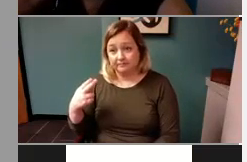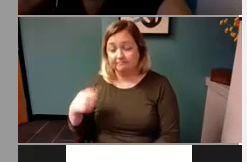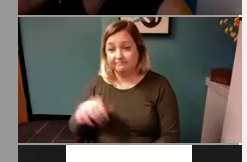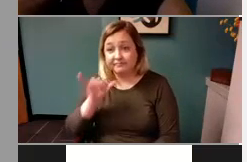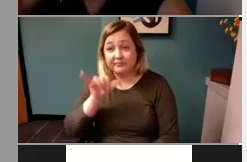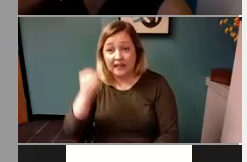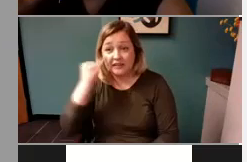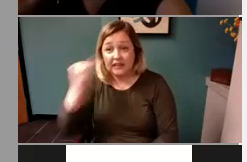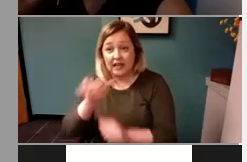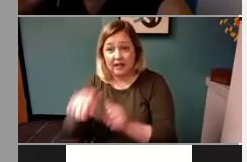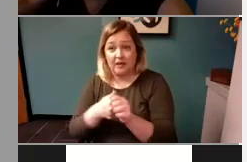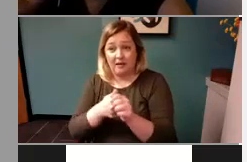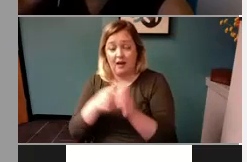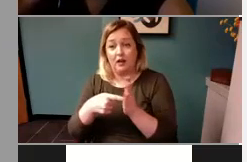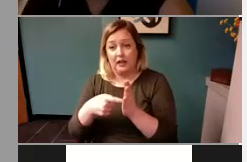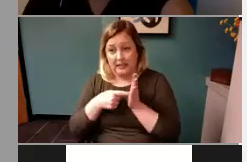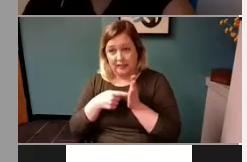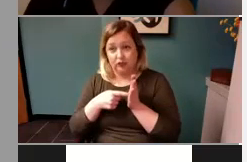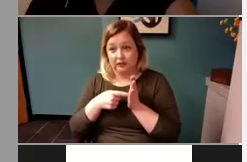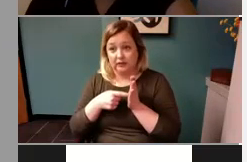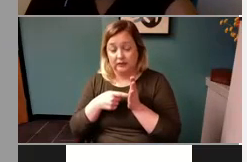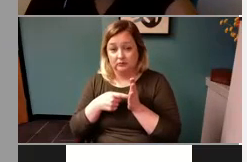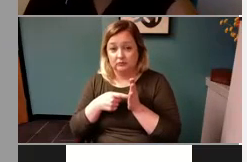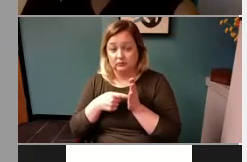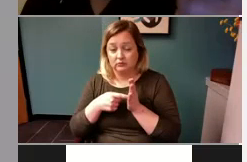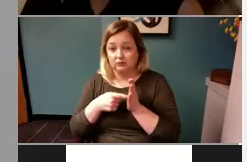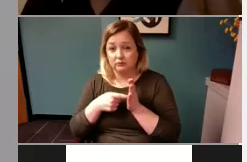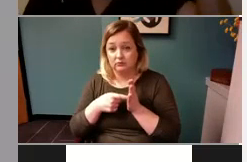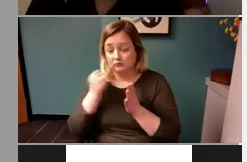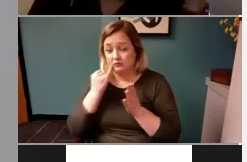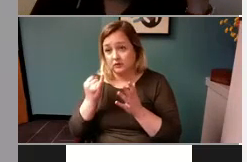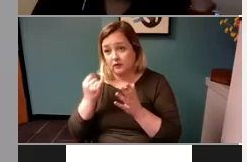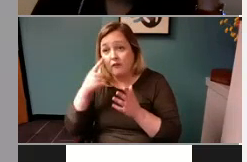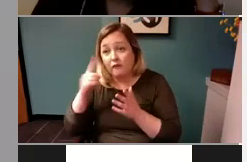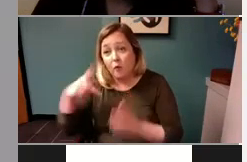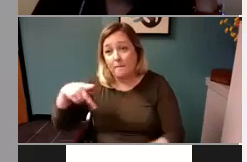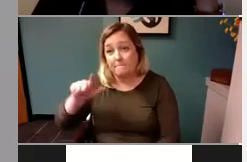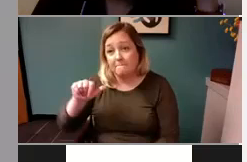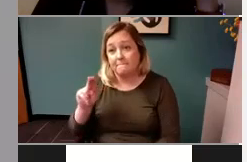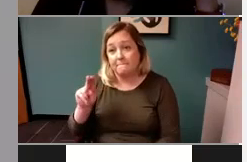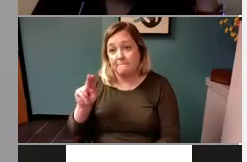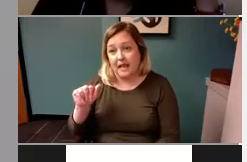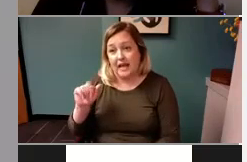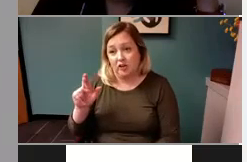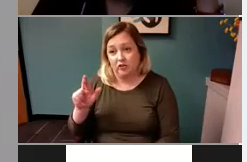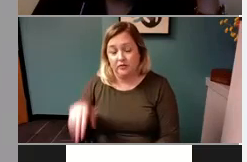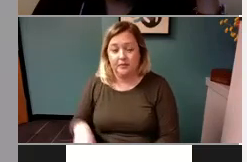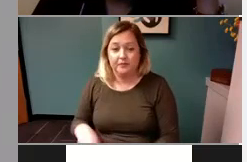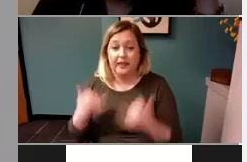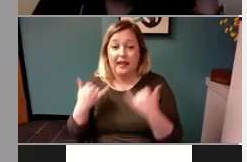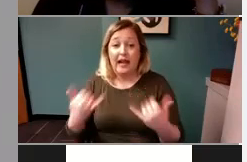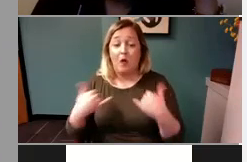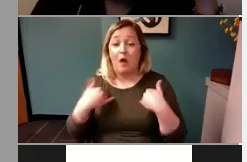for a graph being planar. Now, let's say we have another case. Let's say that we have a case